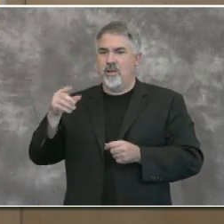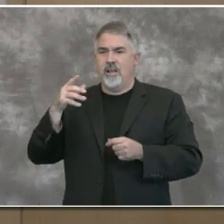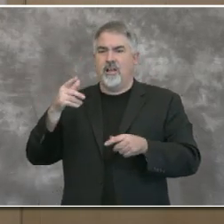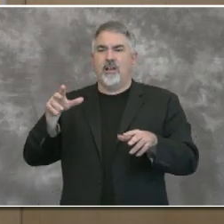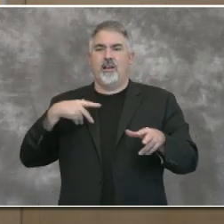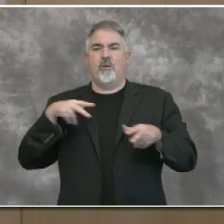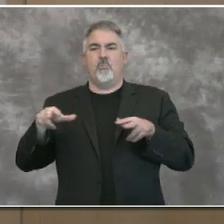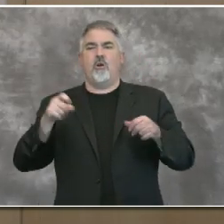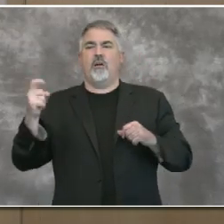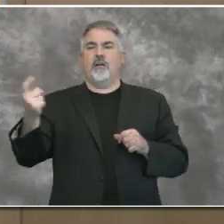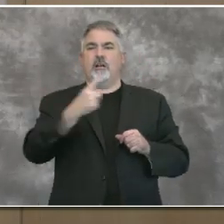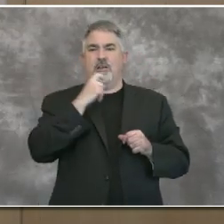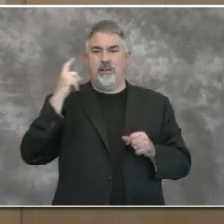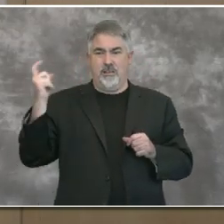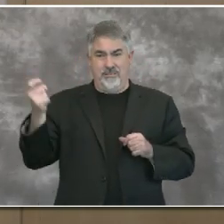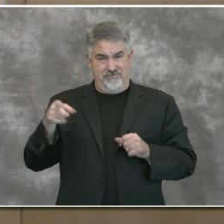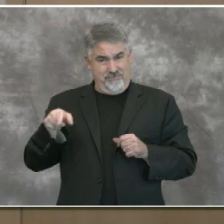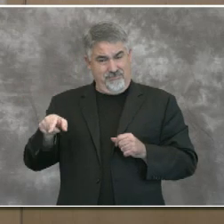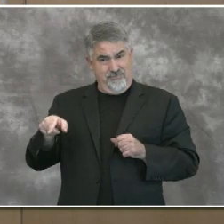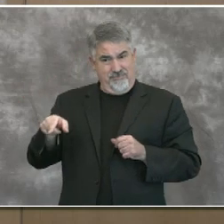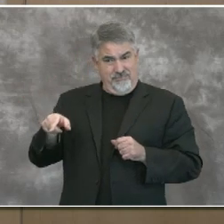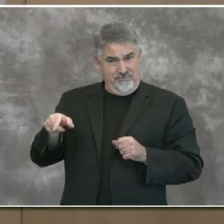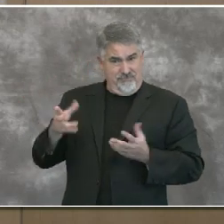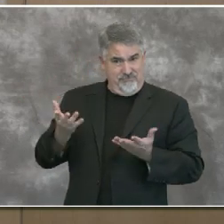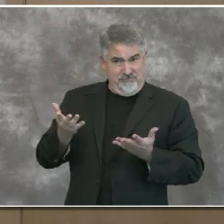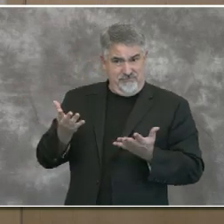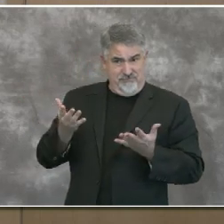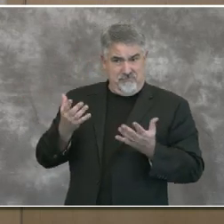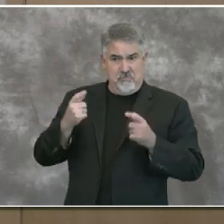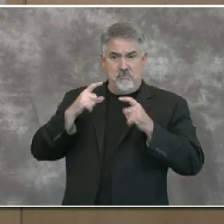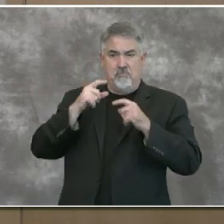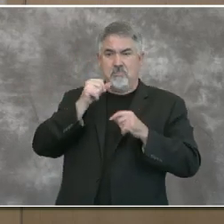around the neighborhood, not with one other person